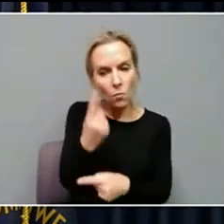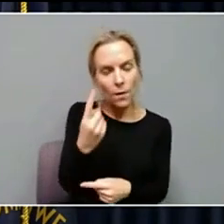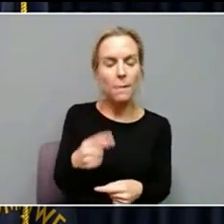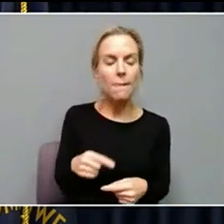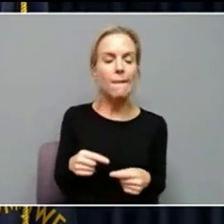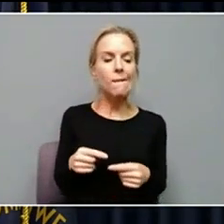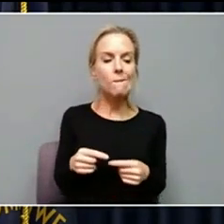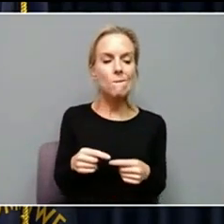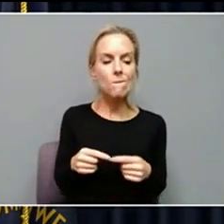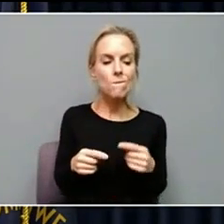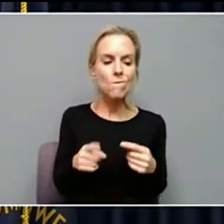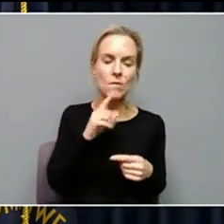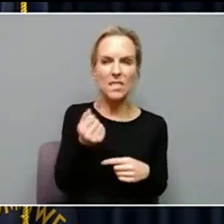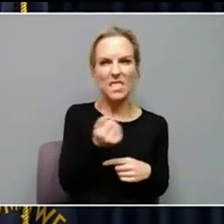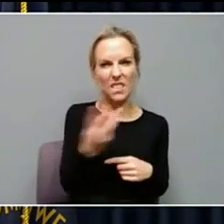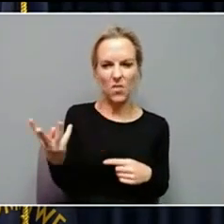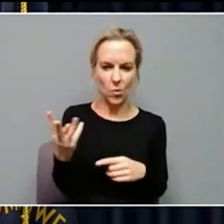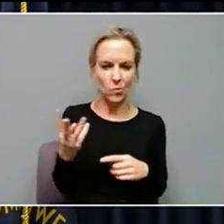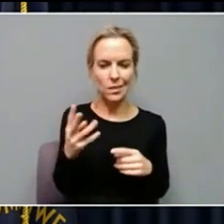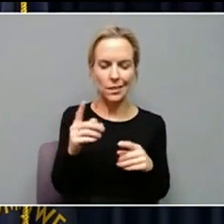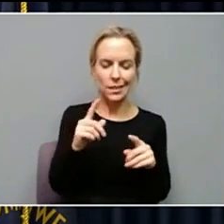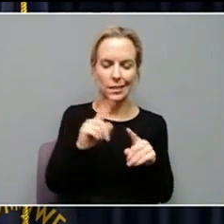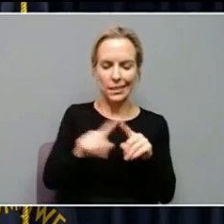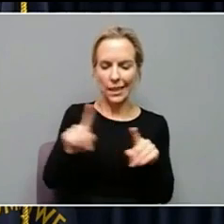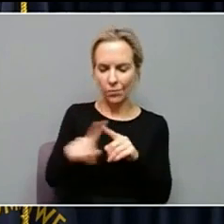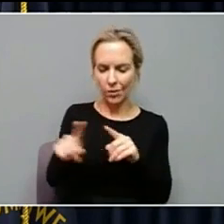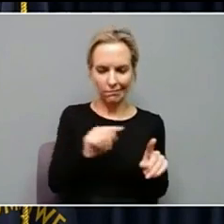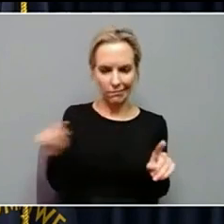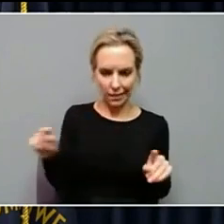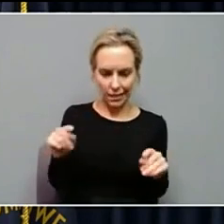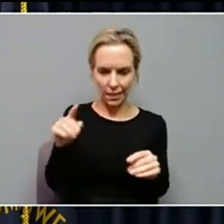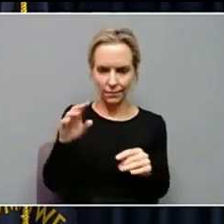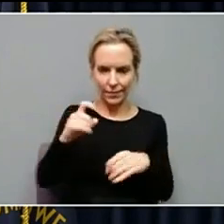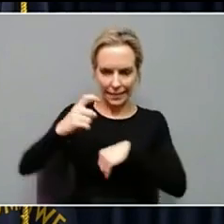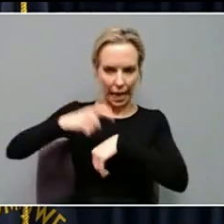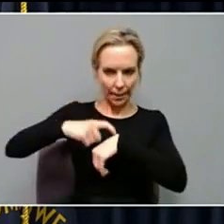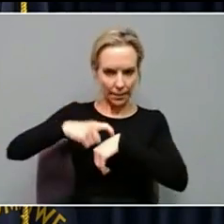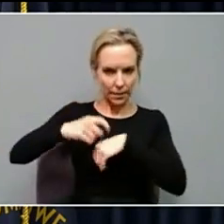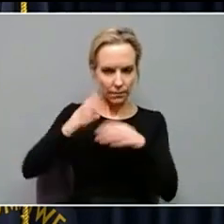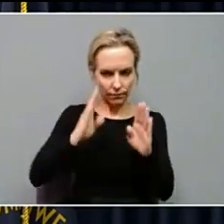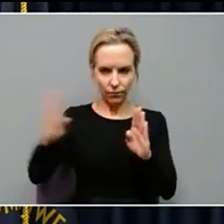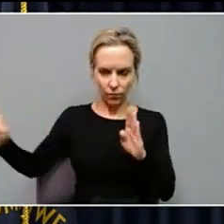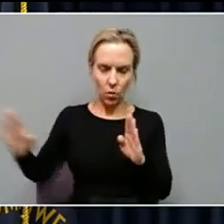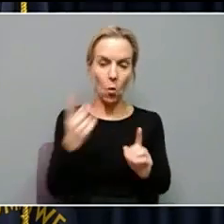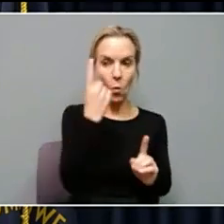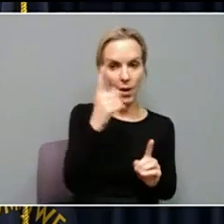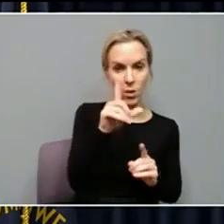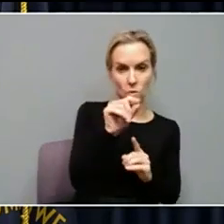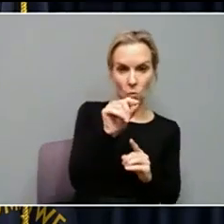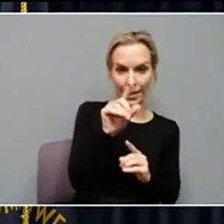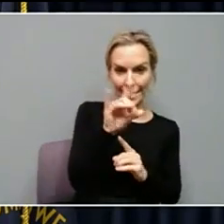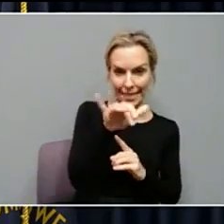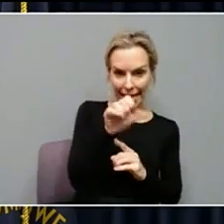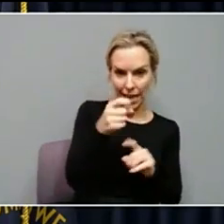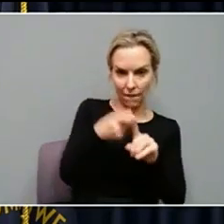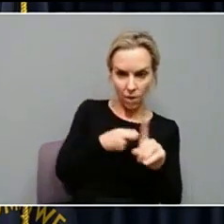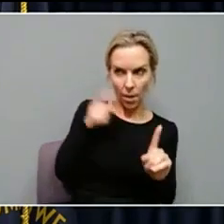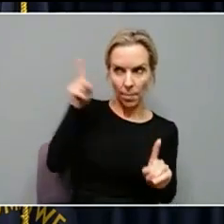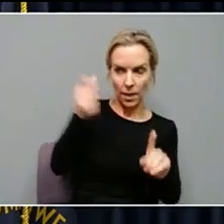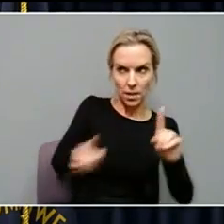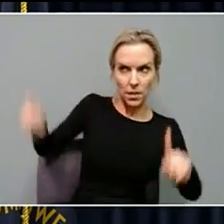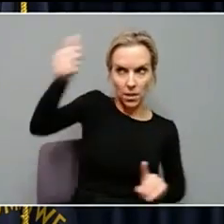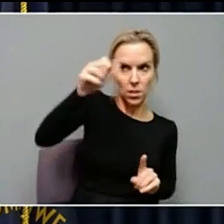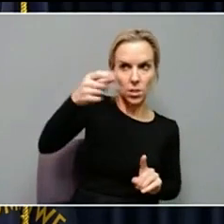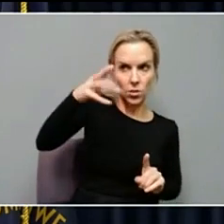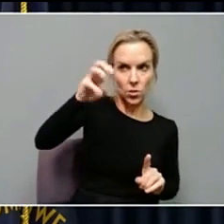So there's a couple different clocks that run. One is 20 days from the Supreme Court order that the decision doesn't